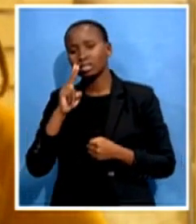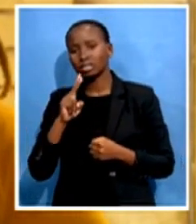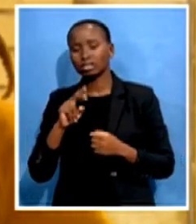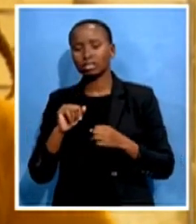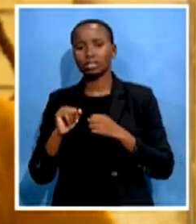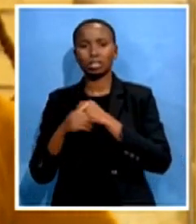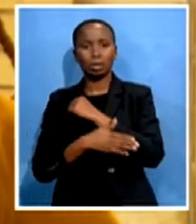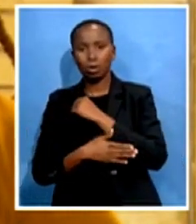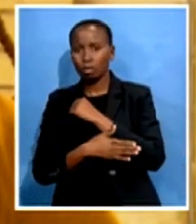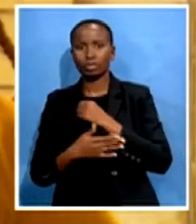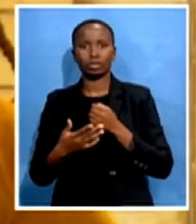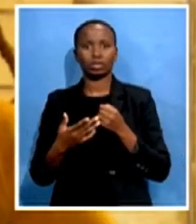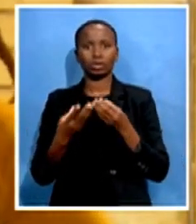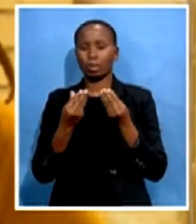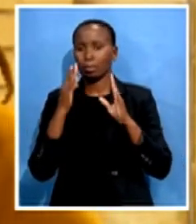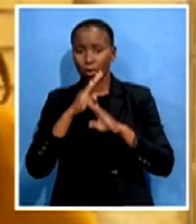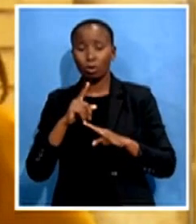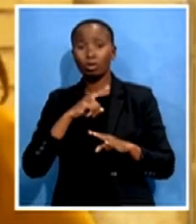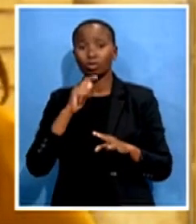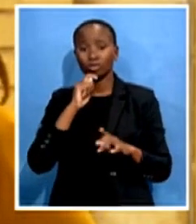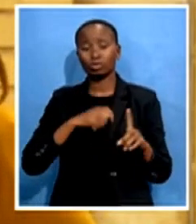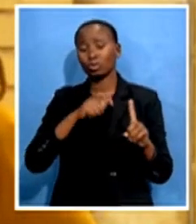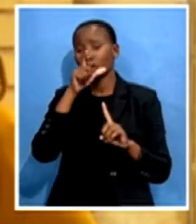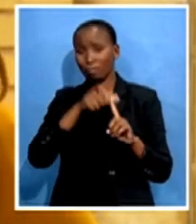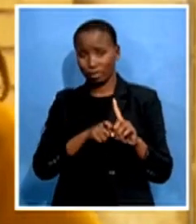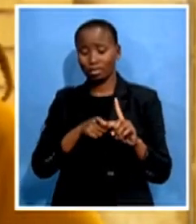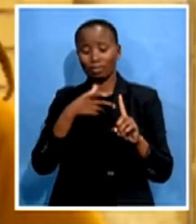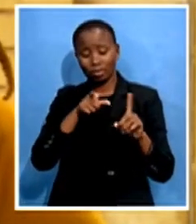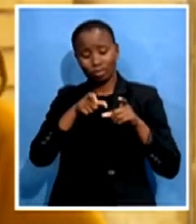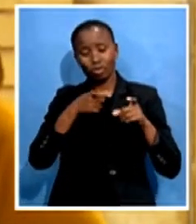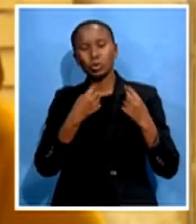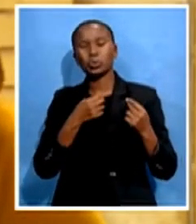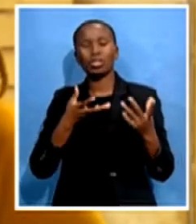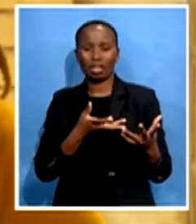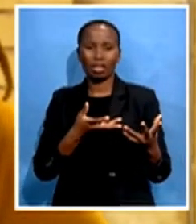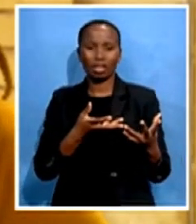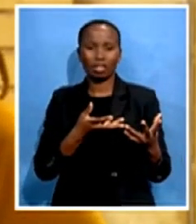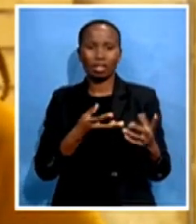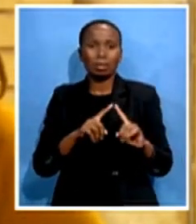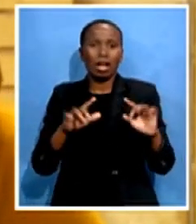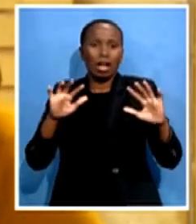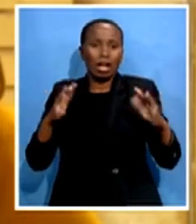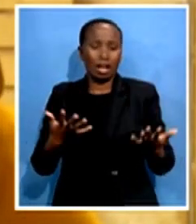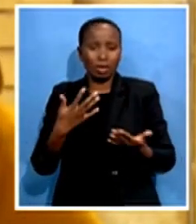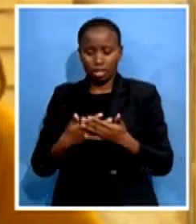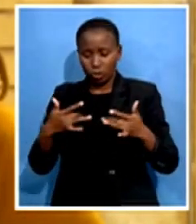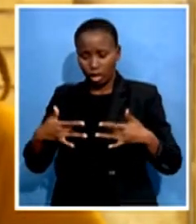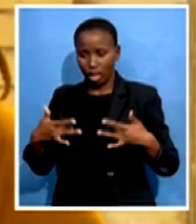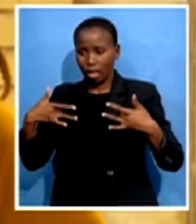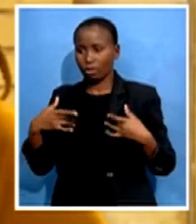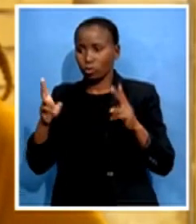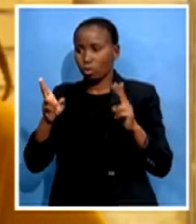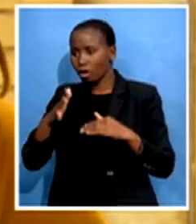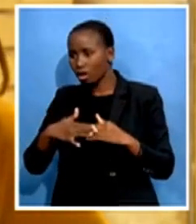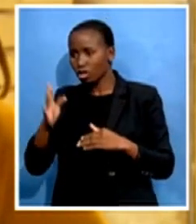is happening. I mean, how do we live today knowing that this person is playing a game and